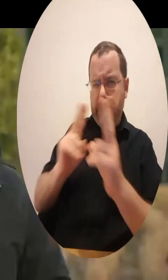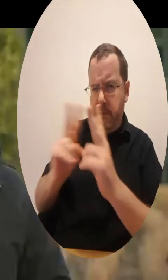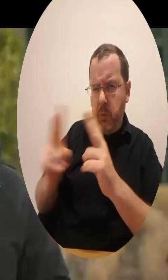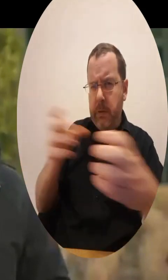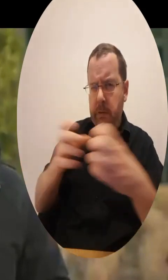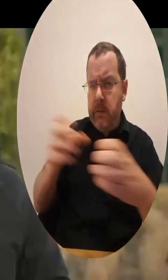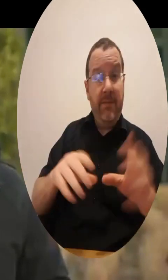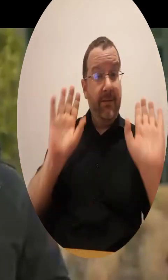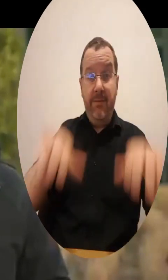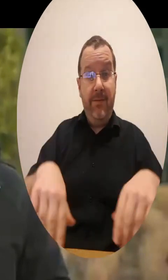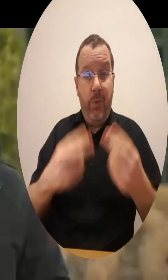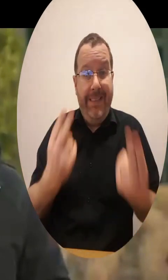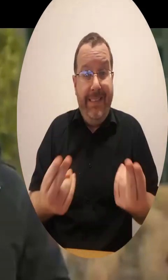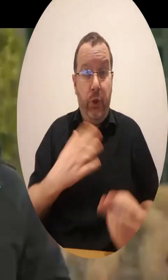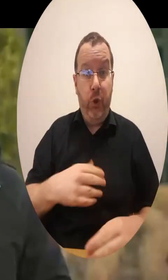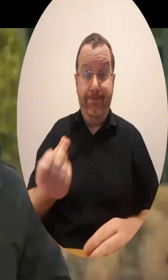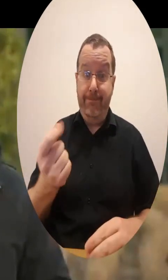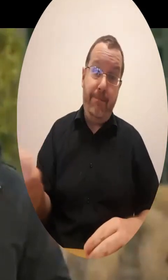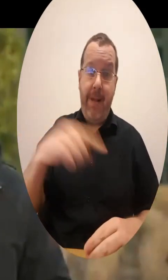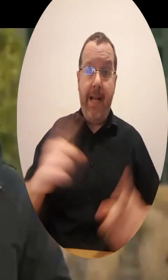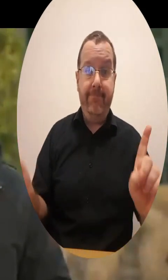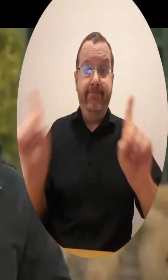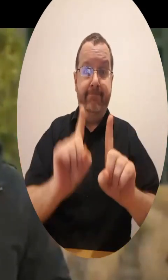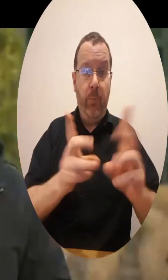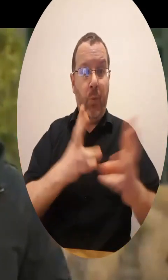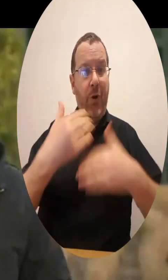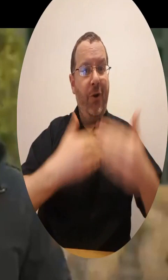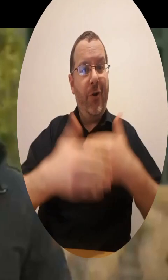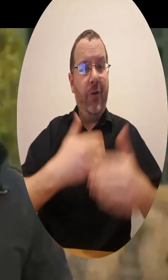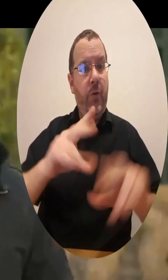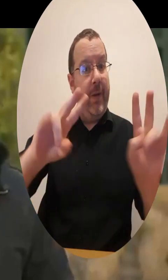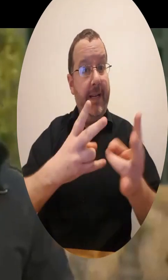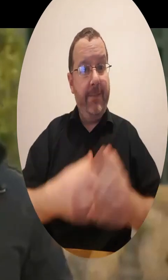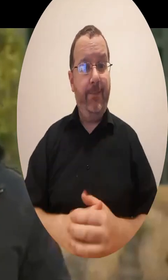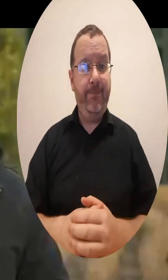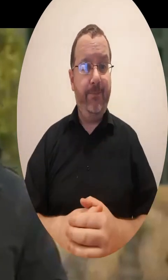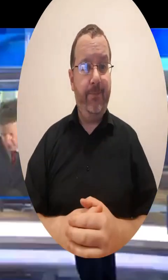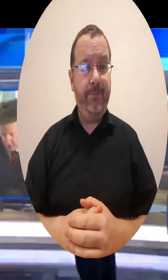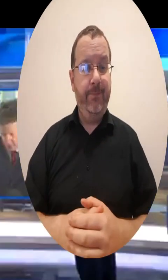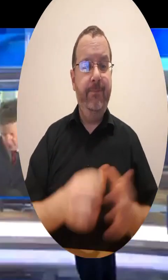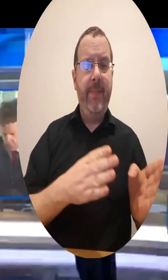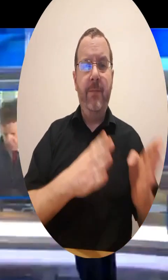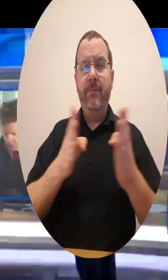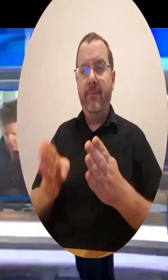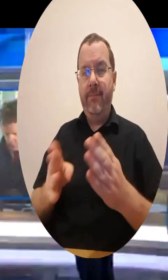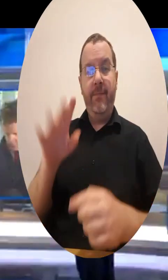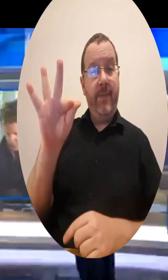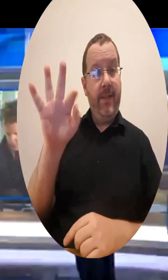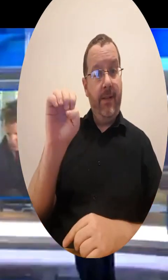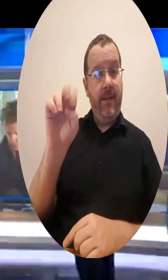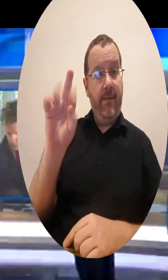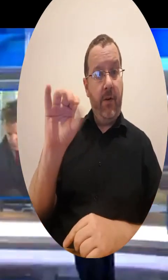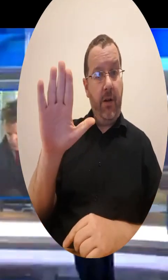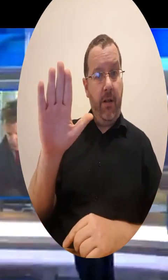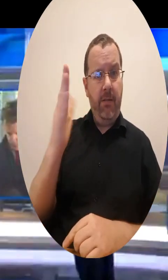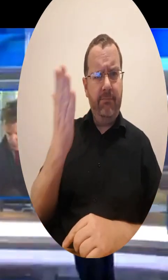them, and people can get back up and running quickly if that's possible at all. Fergal Bowers is at the